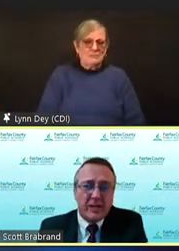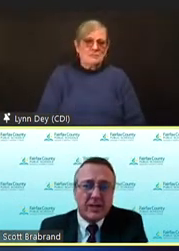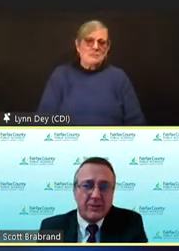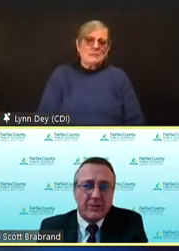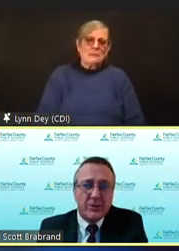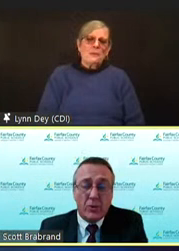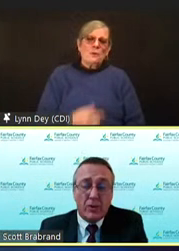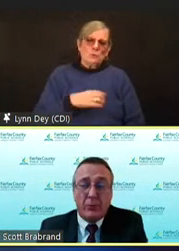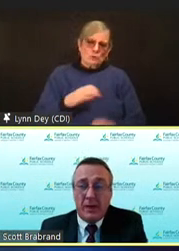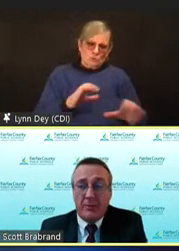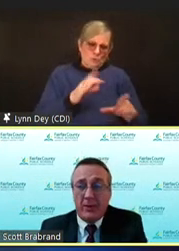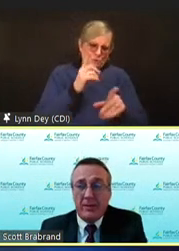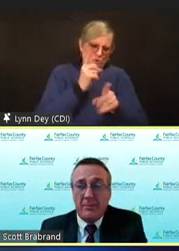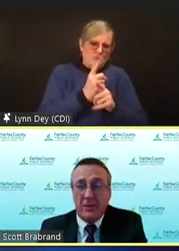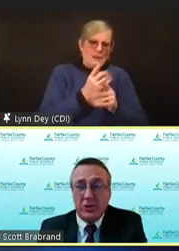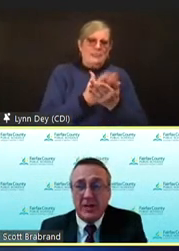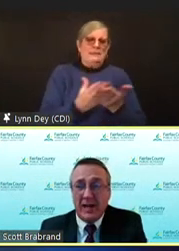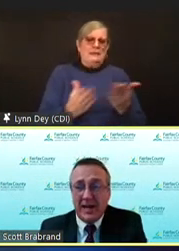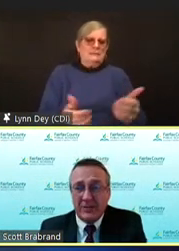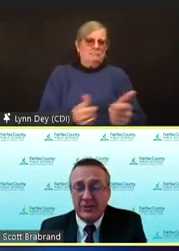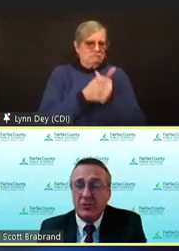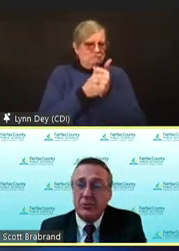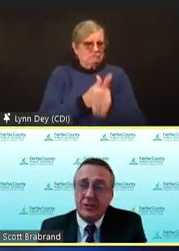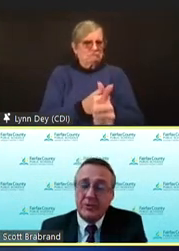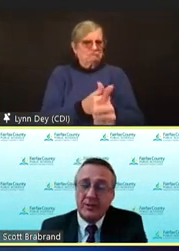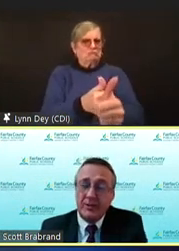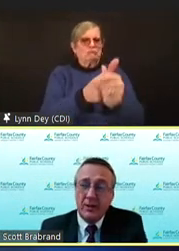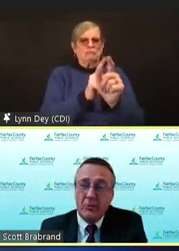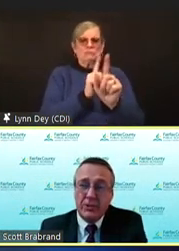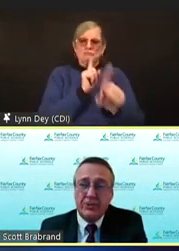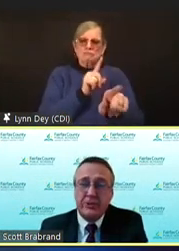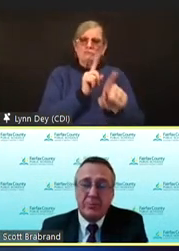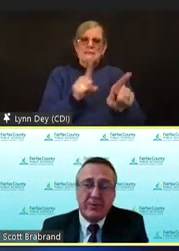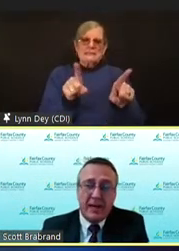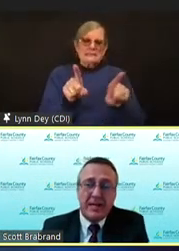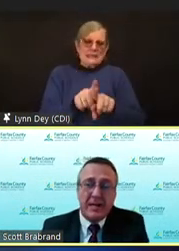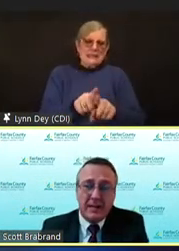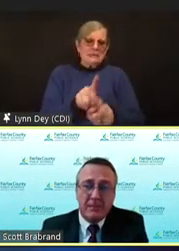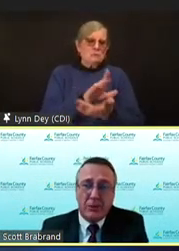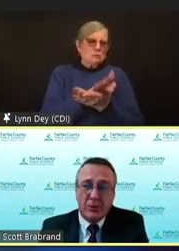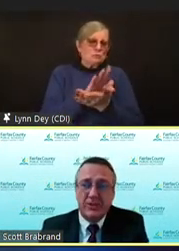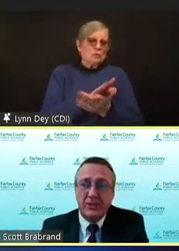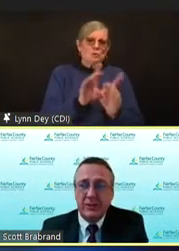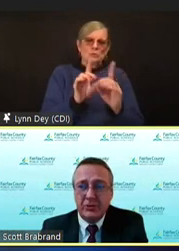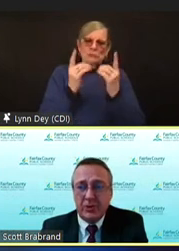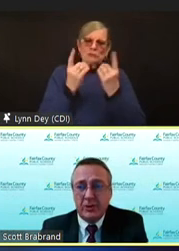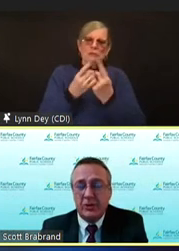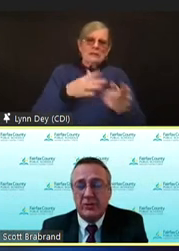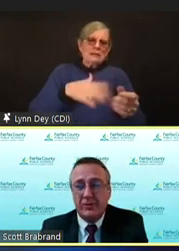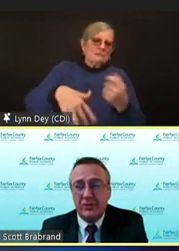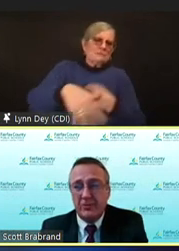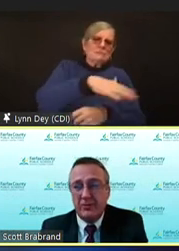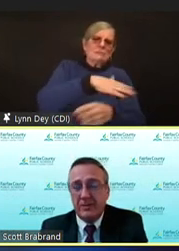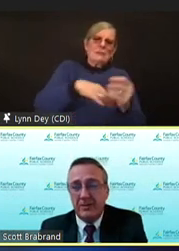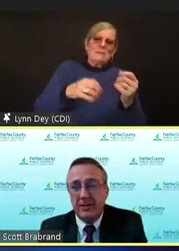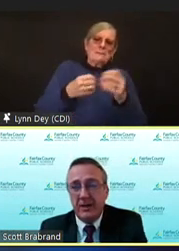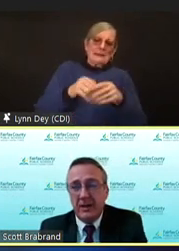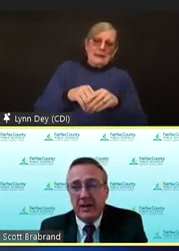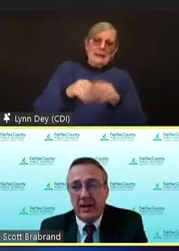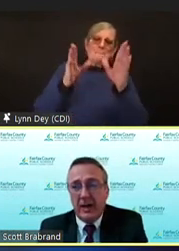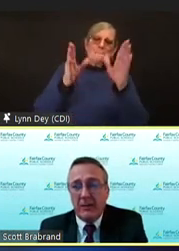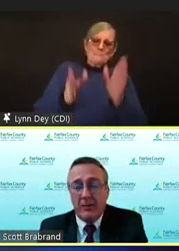that we can continue our primary mission as a school district, which is to provide in-person instruction for